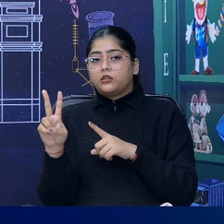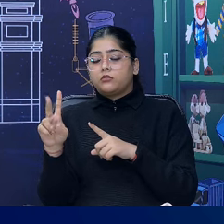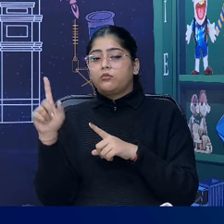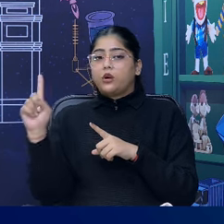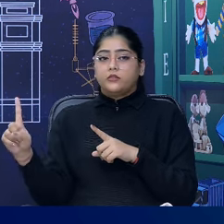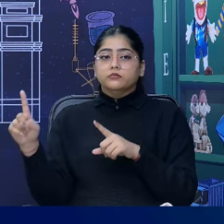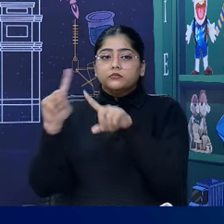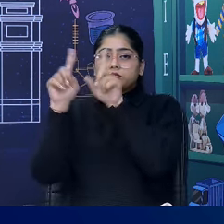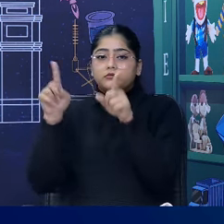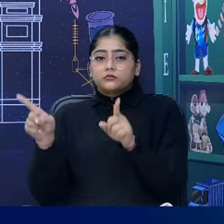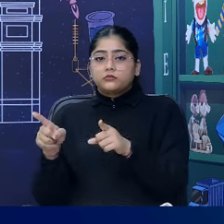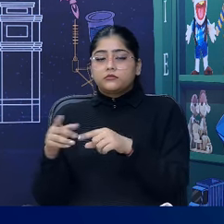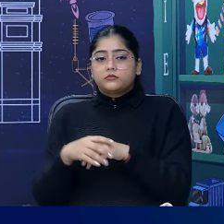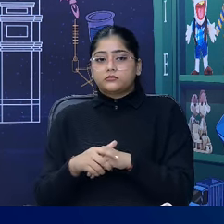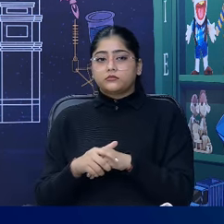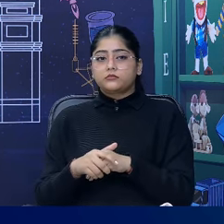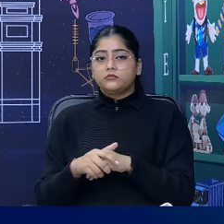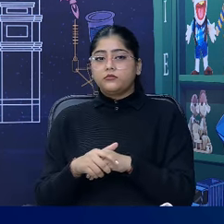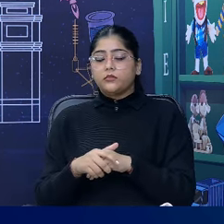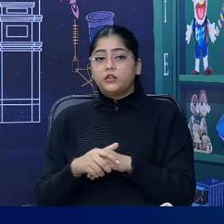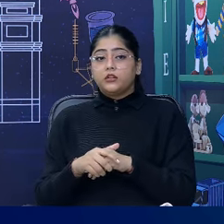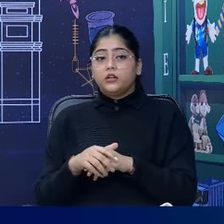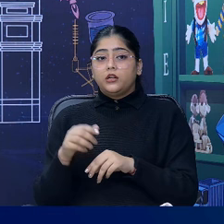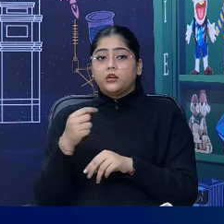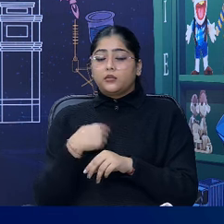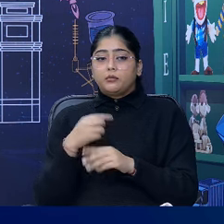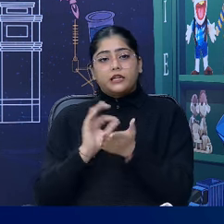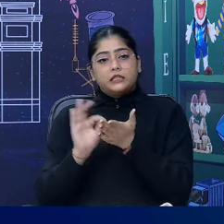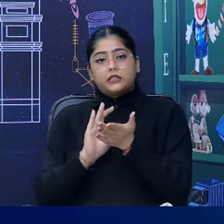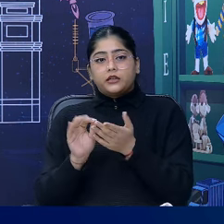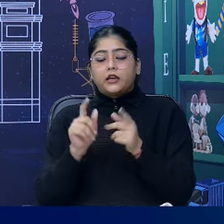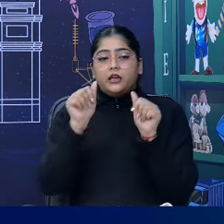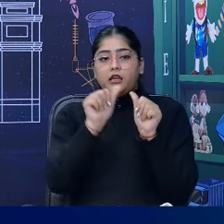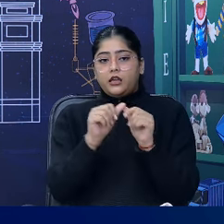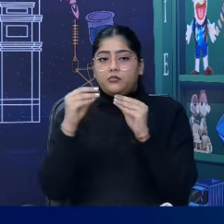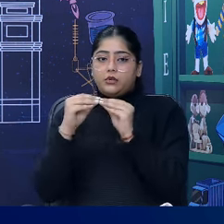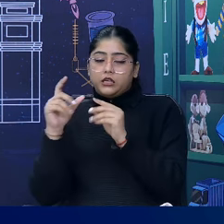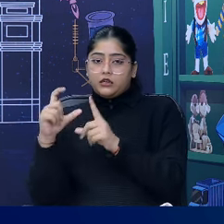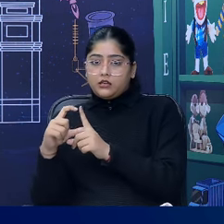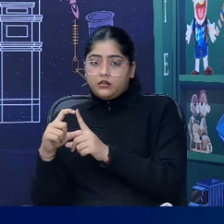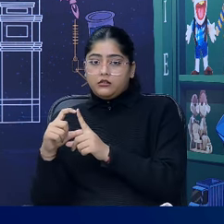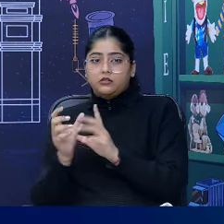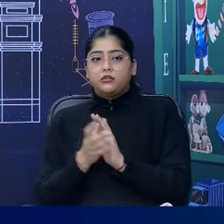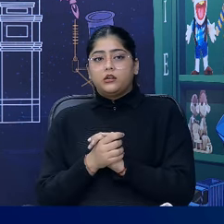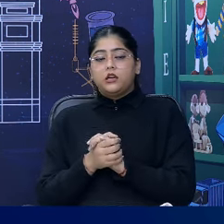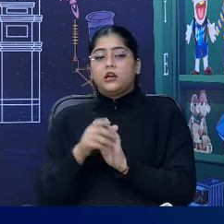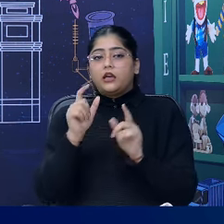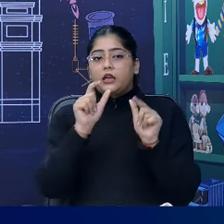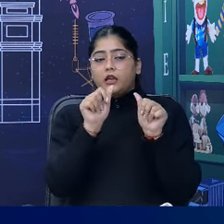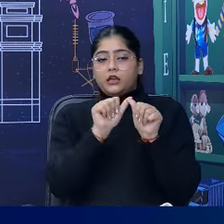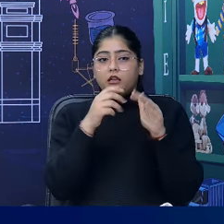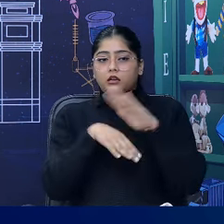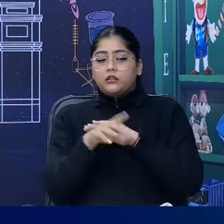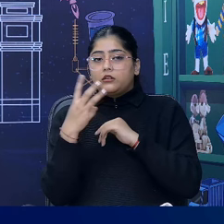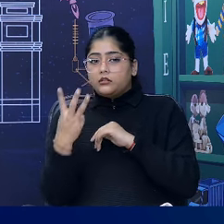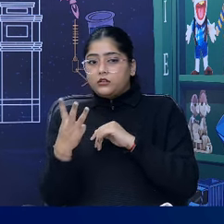here I have just written 3 sets A, B and D. In A there are 3 elements, in